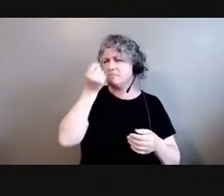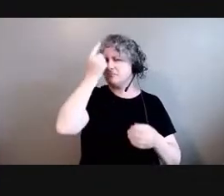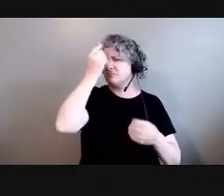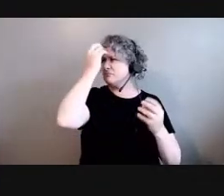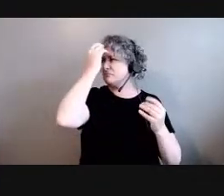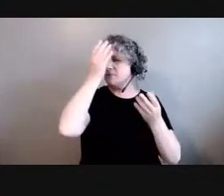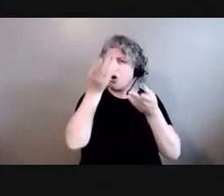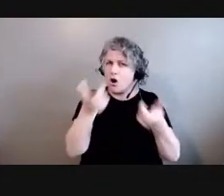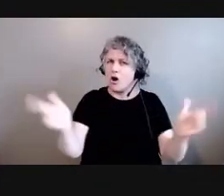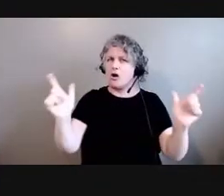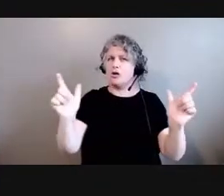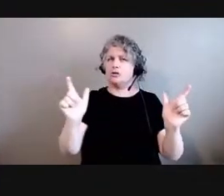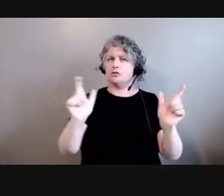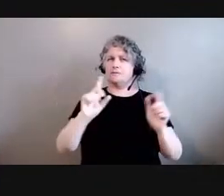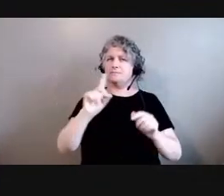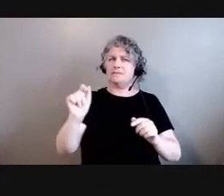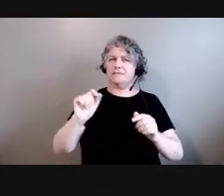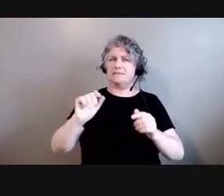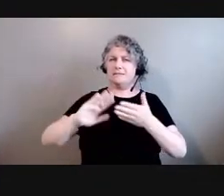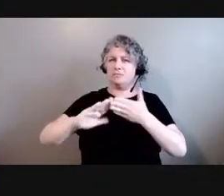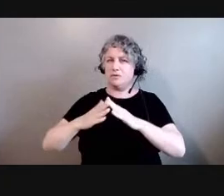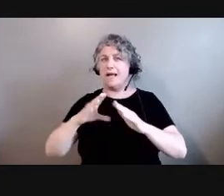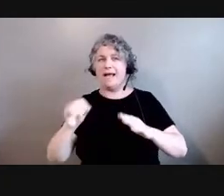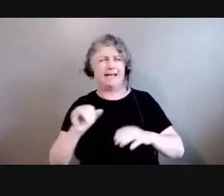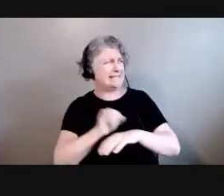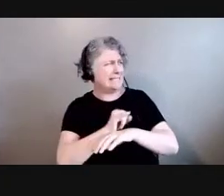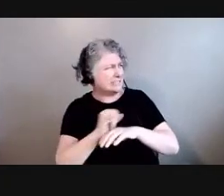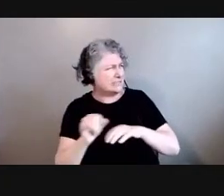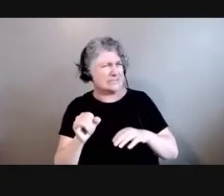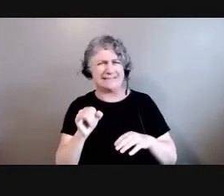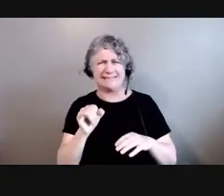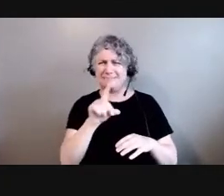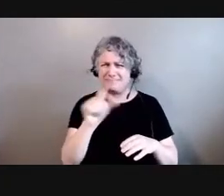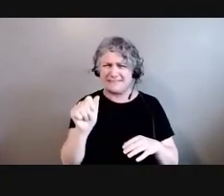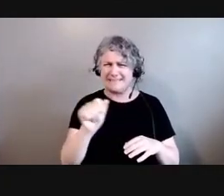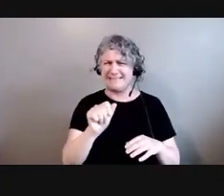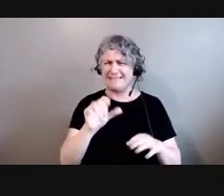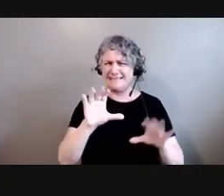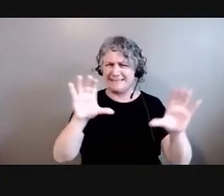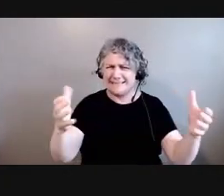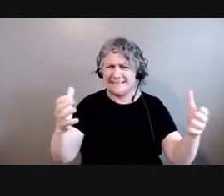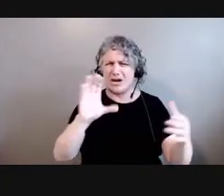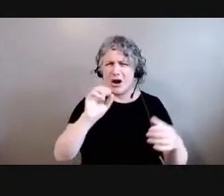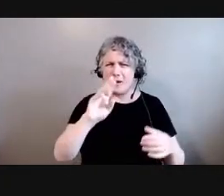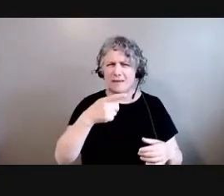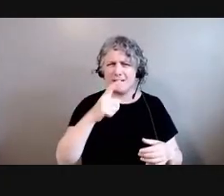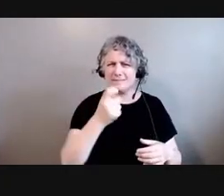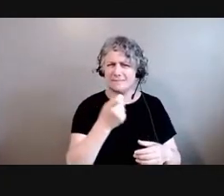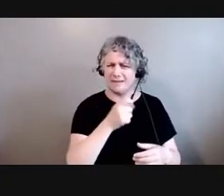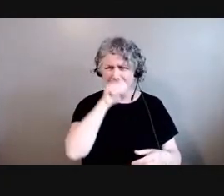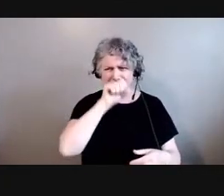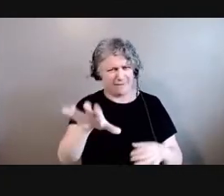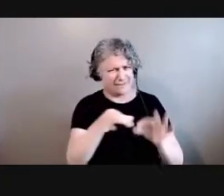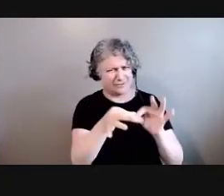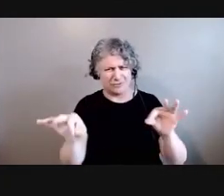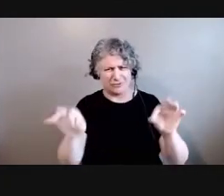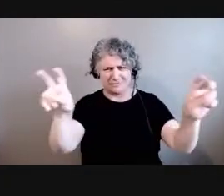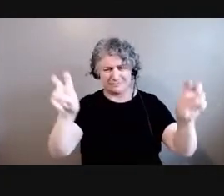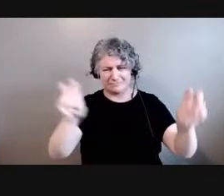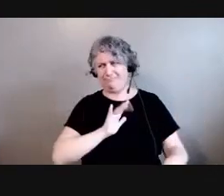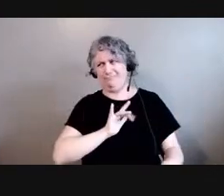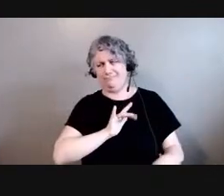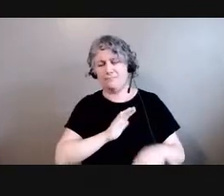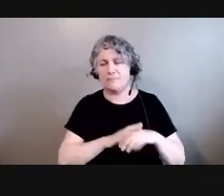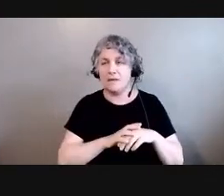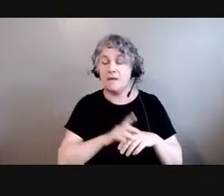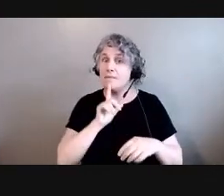the disability industrial complex. I love that term. But it's also, you know, realistically,